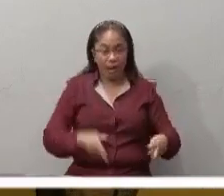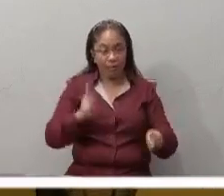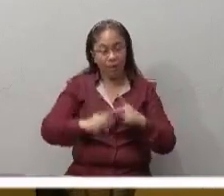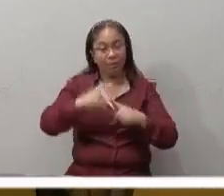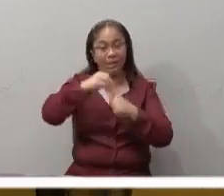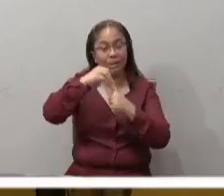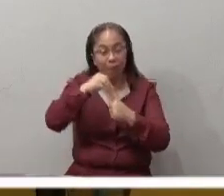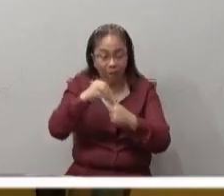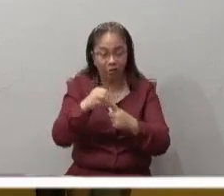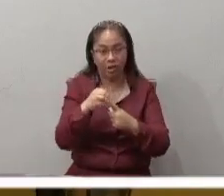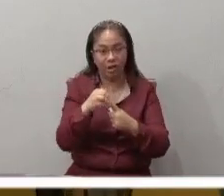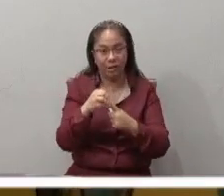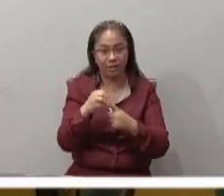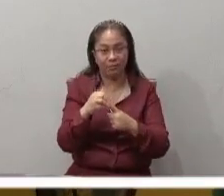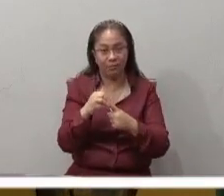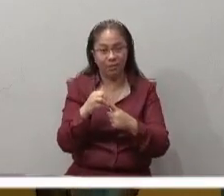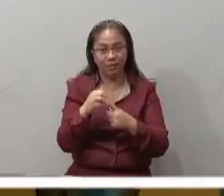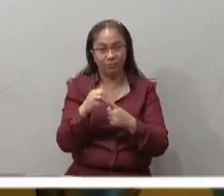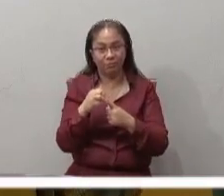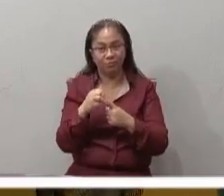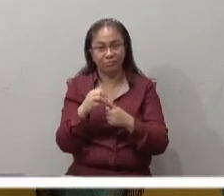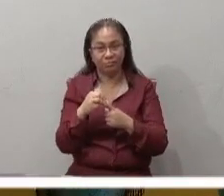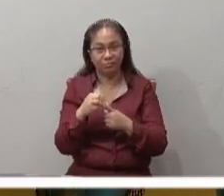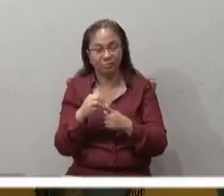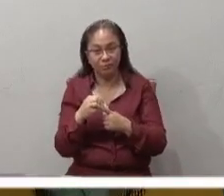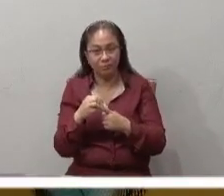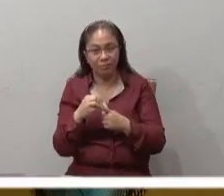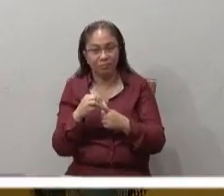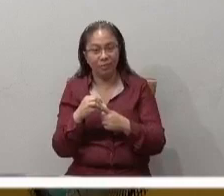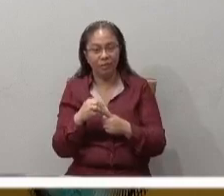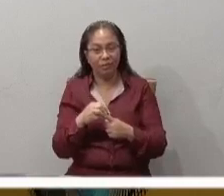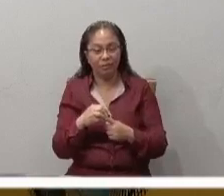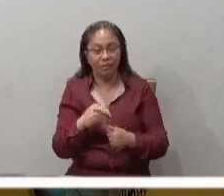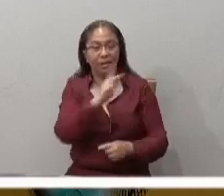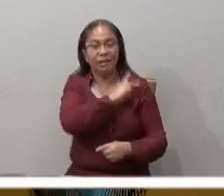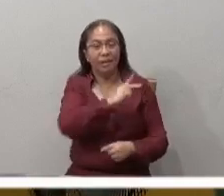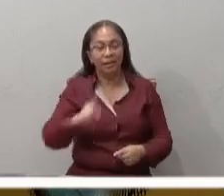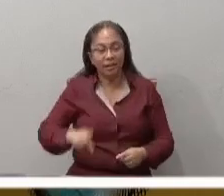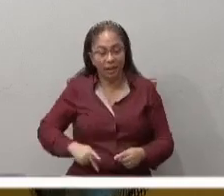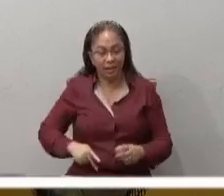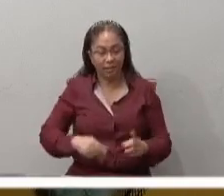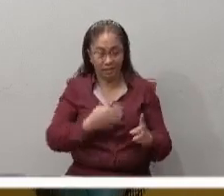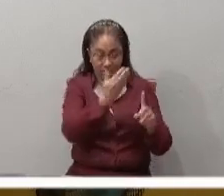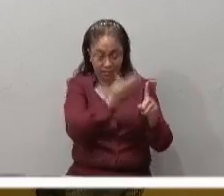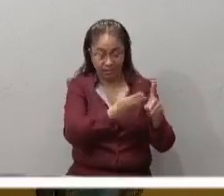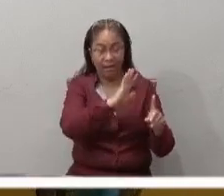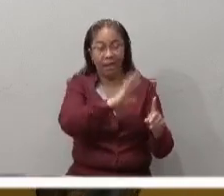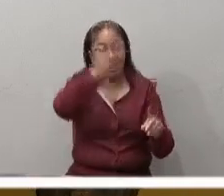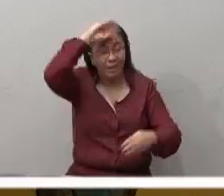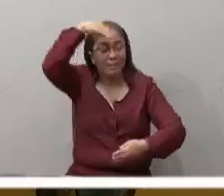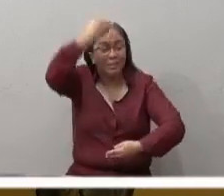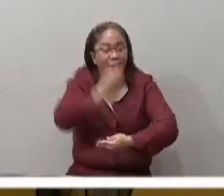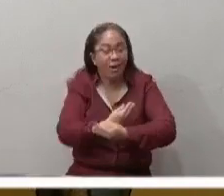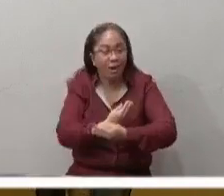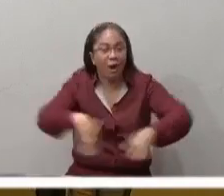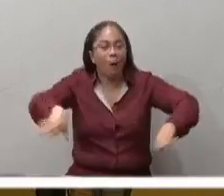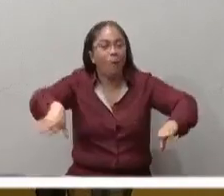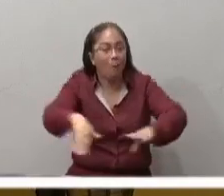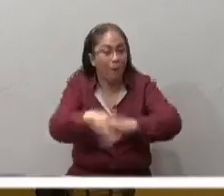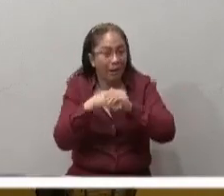wedding banquet was invited by the king because his son is getting married. And you